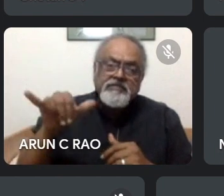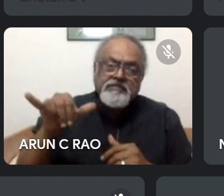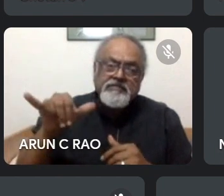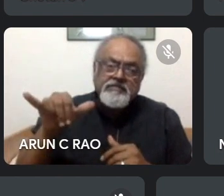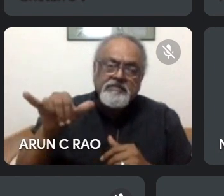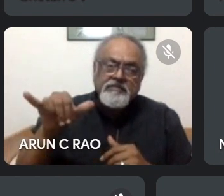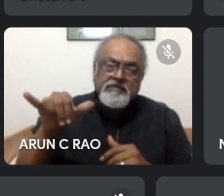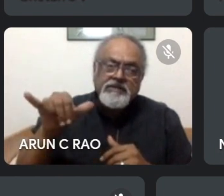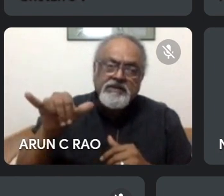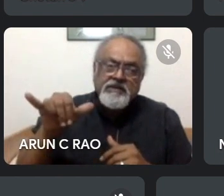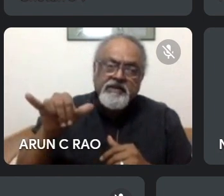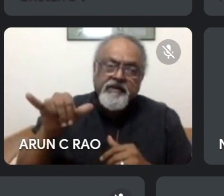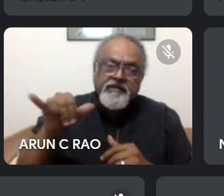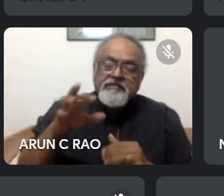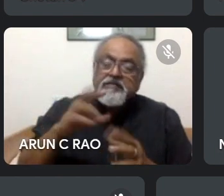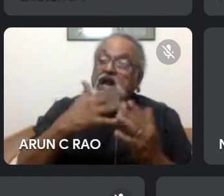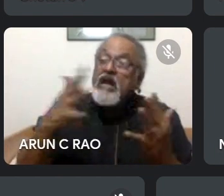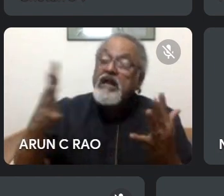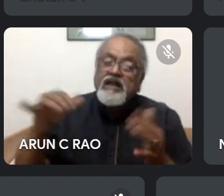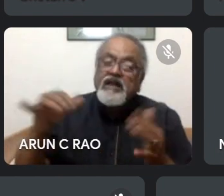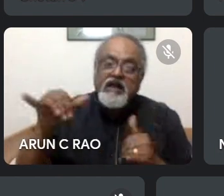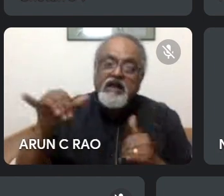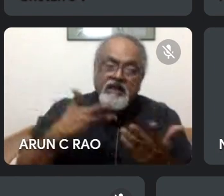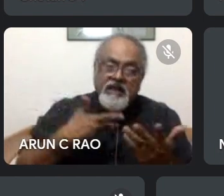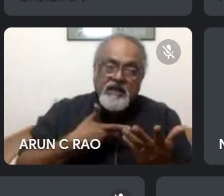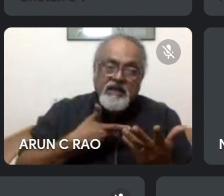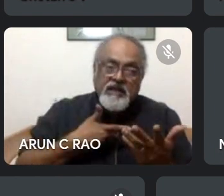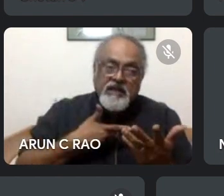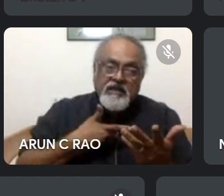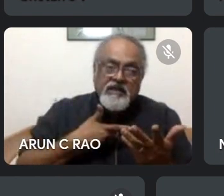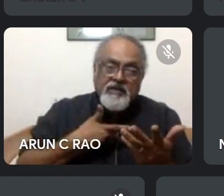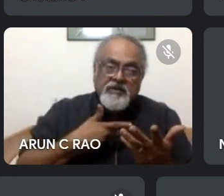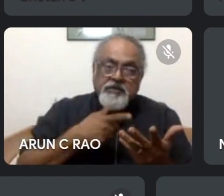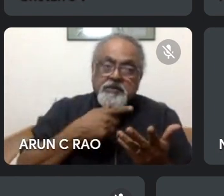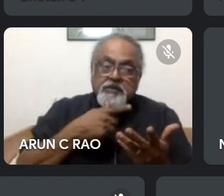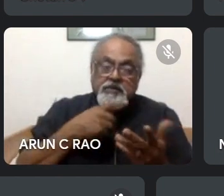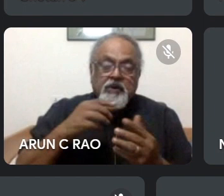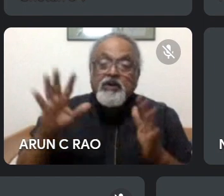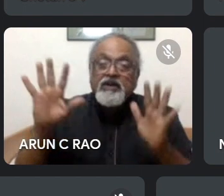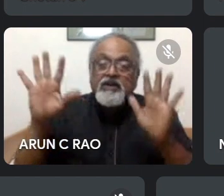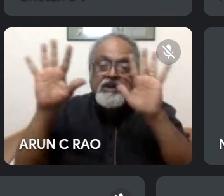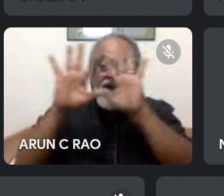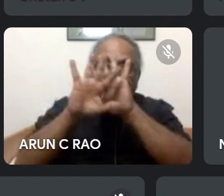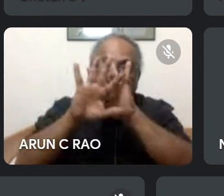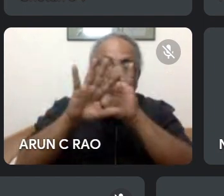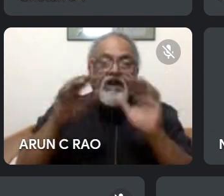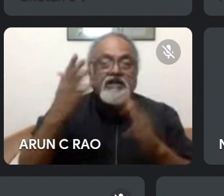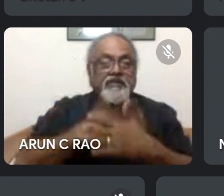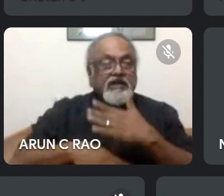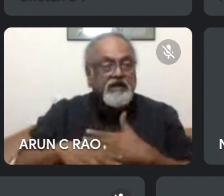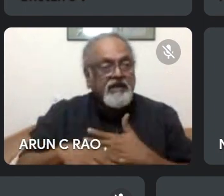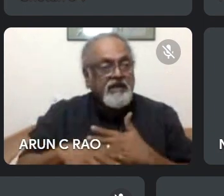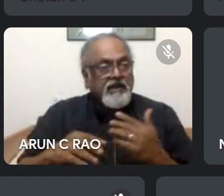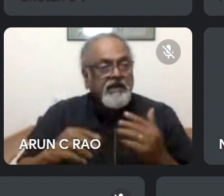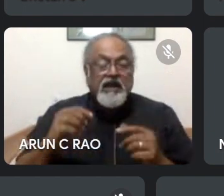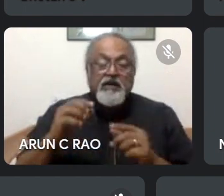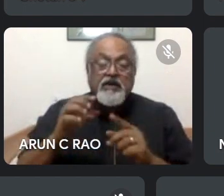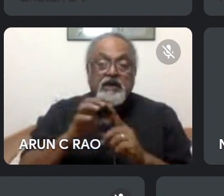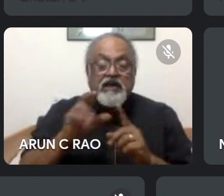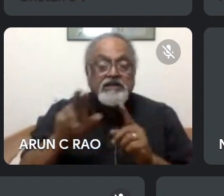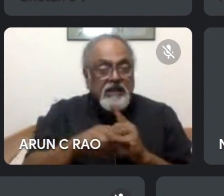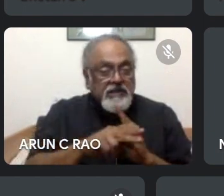people like me, I mean, when I say people like me, someone who has an invisible disability, someone who suffers from dyslexia,